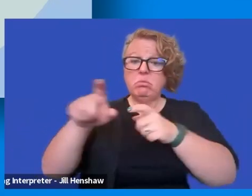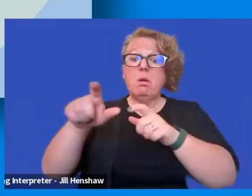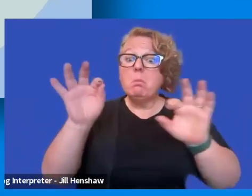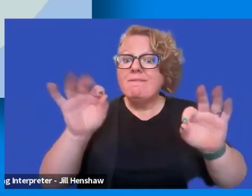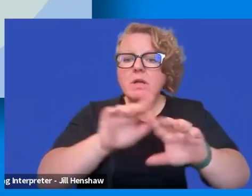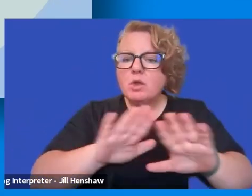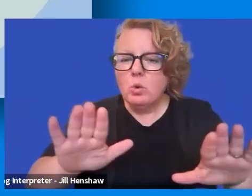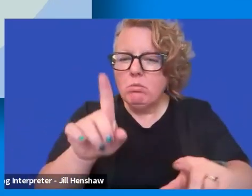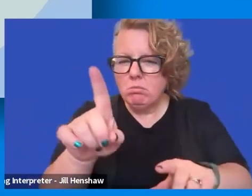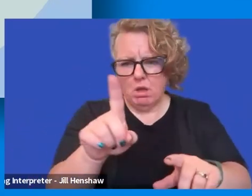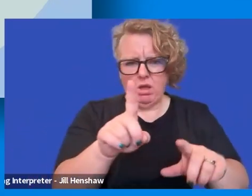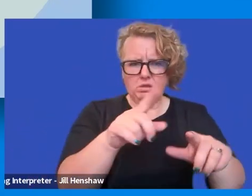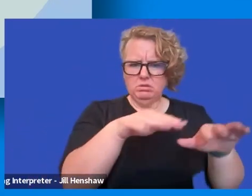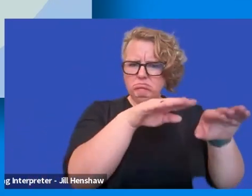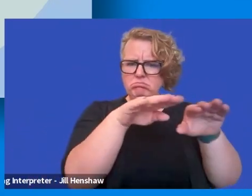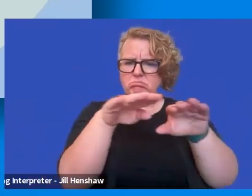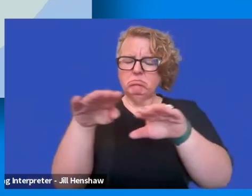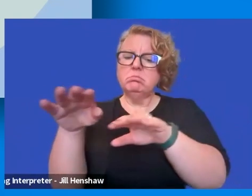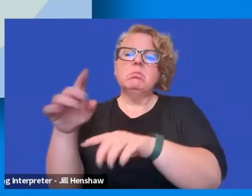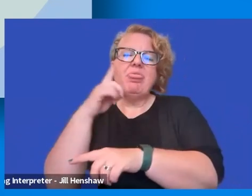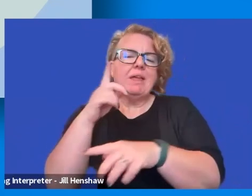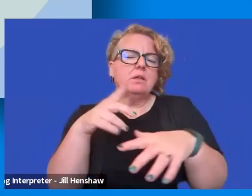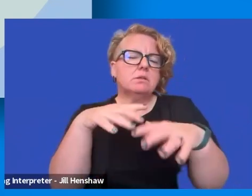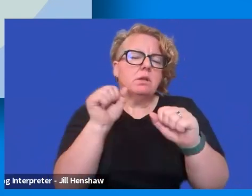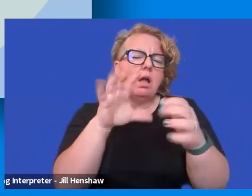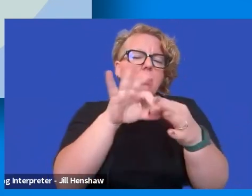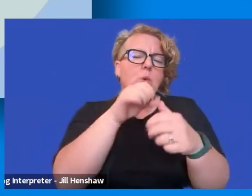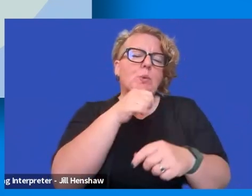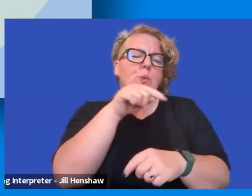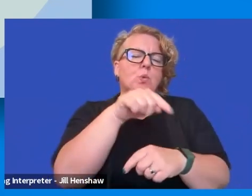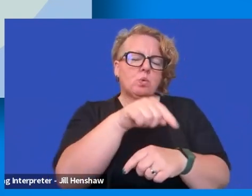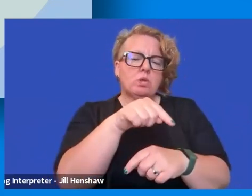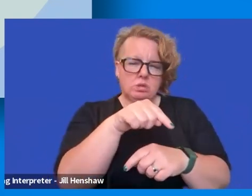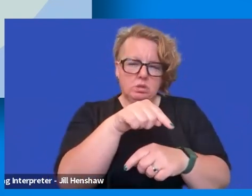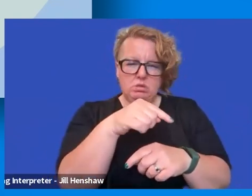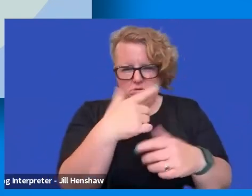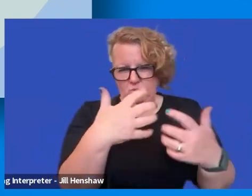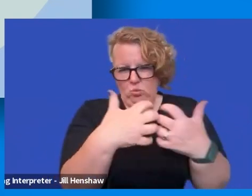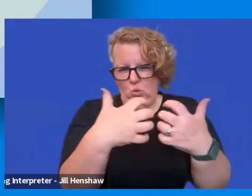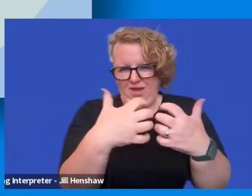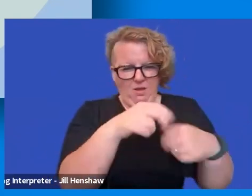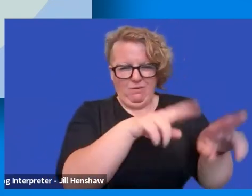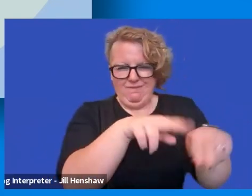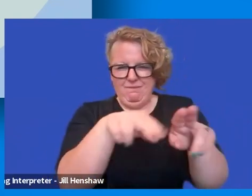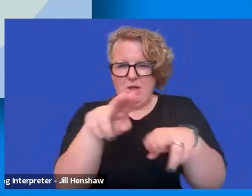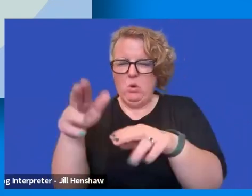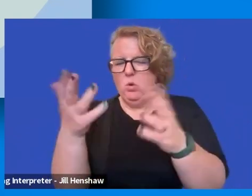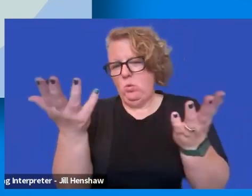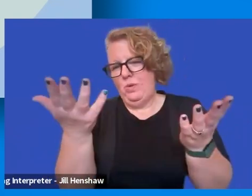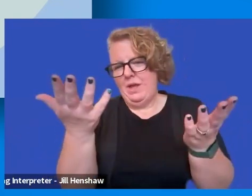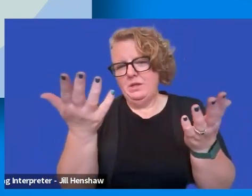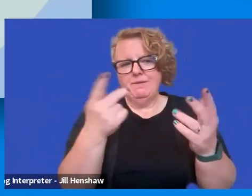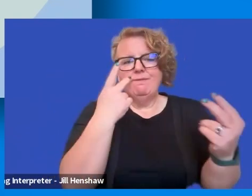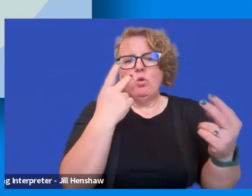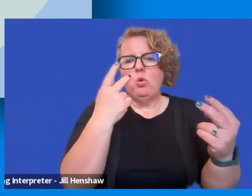but transparent and consistent. And I think we need to begin to apply some of those disciplines to the way in which we evaluate for peer